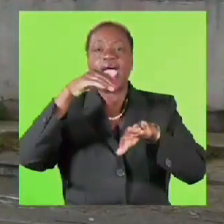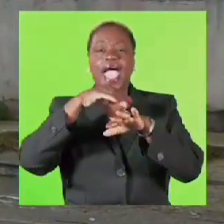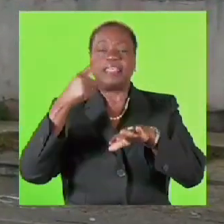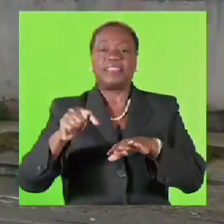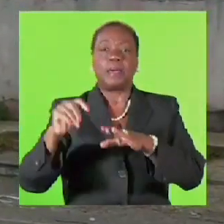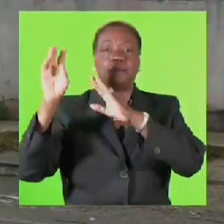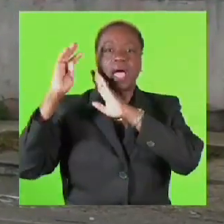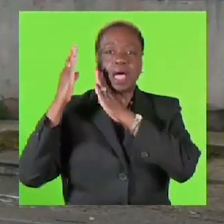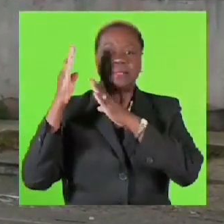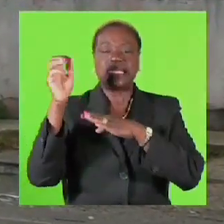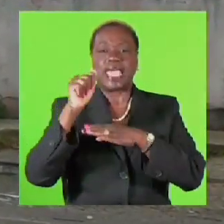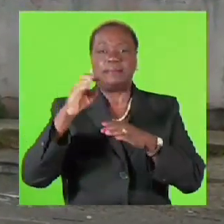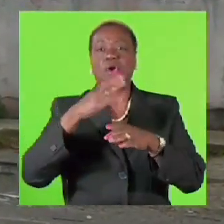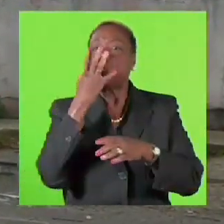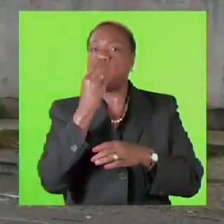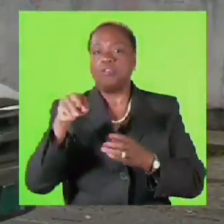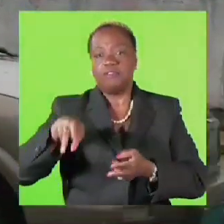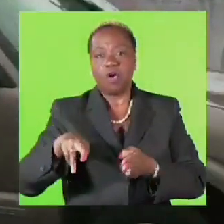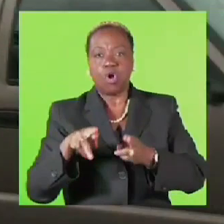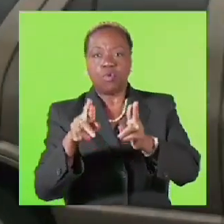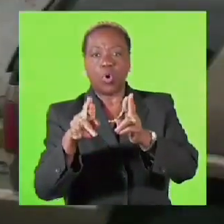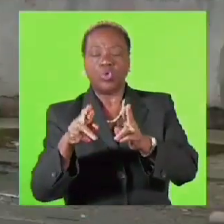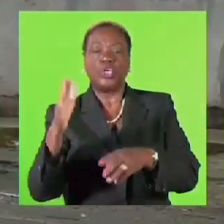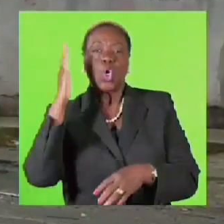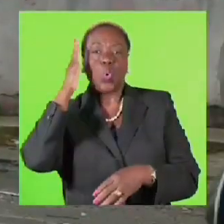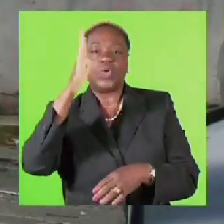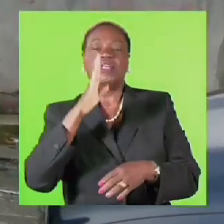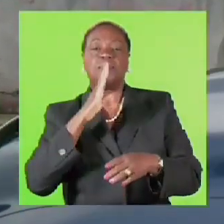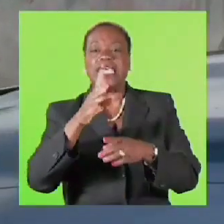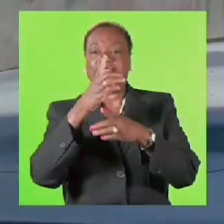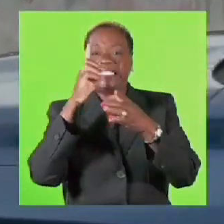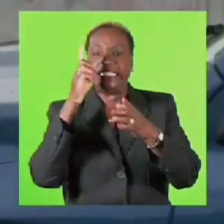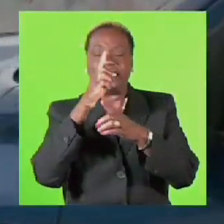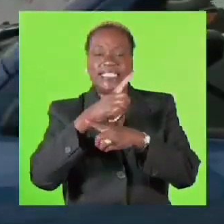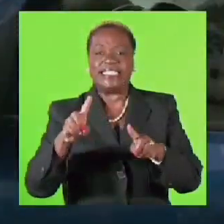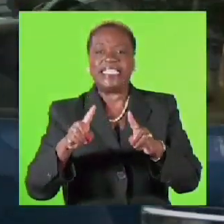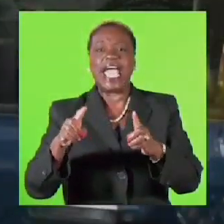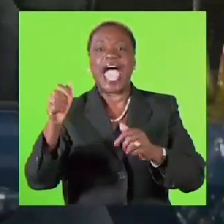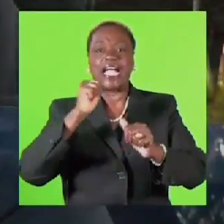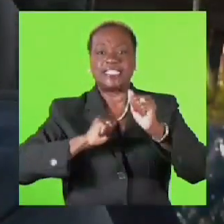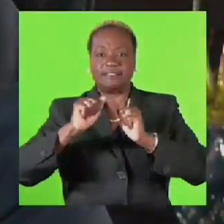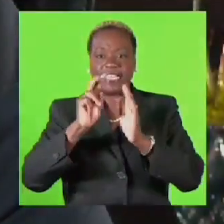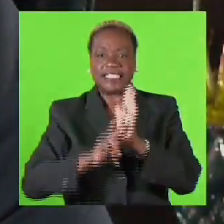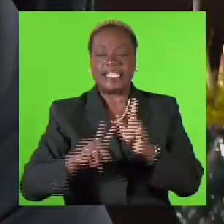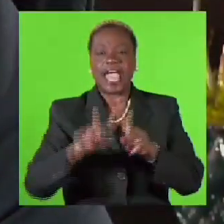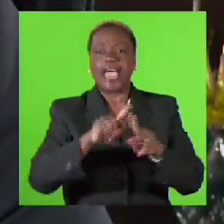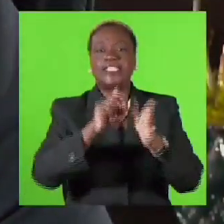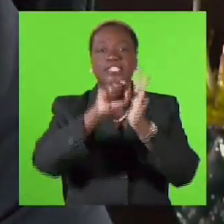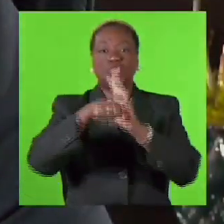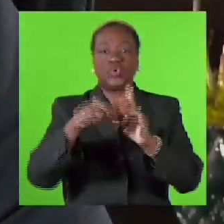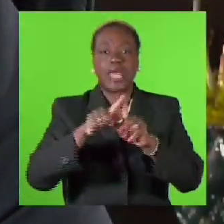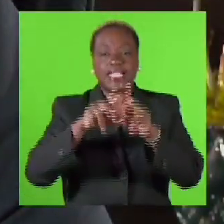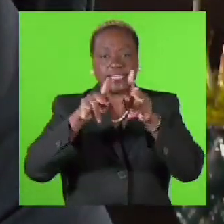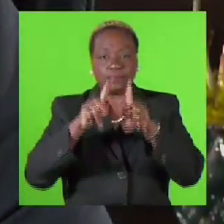the Bahamas Academy on Wolf Road will also be deactivated as soon as